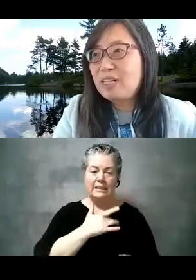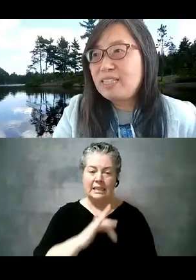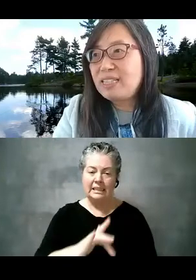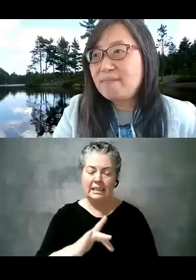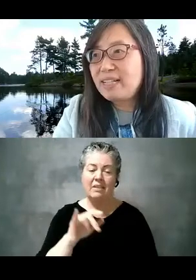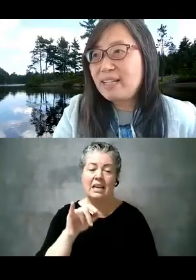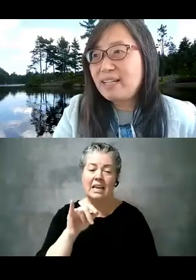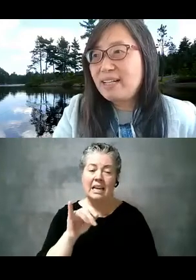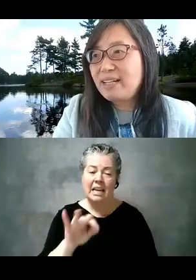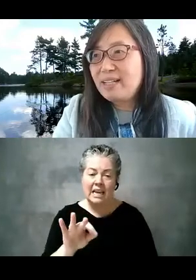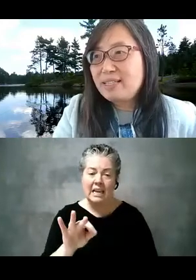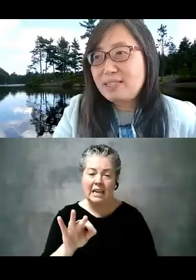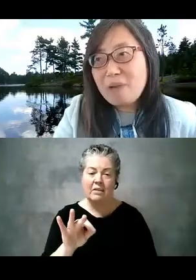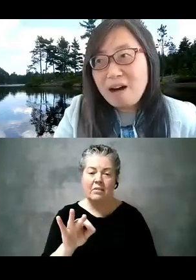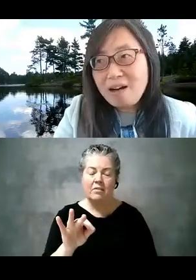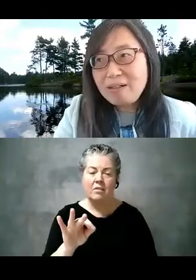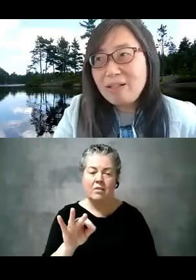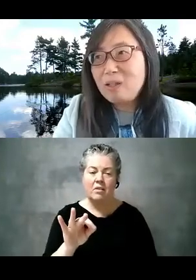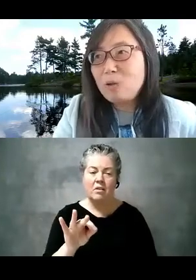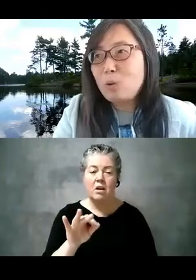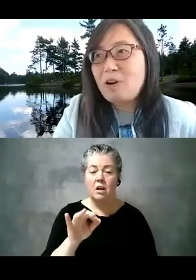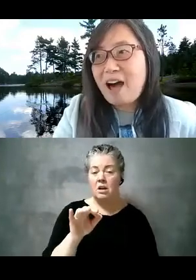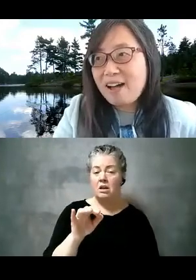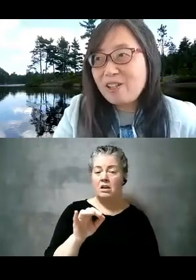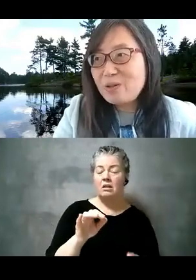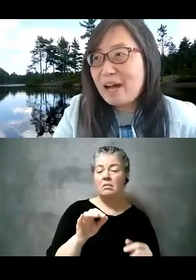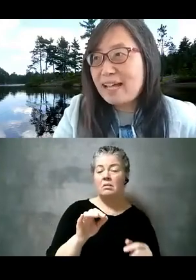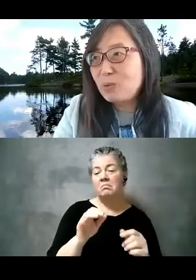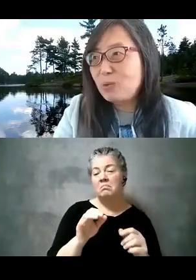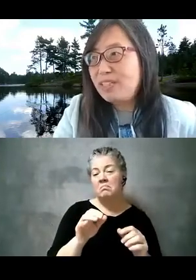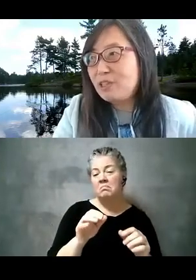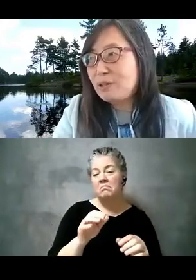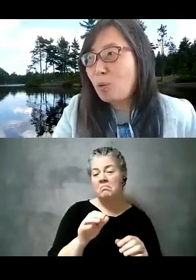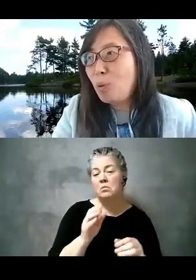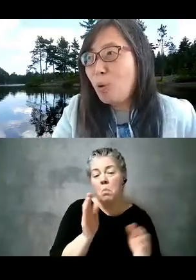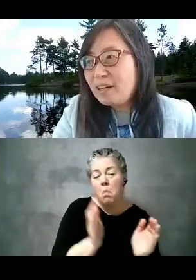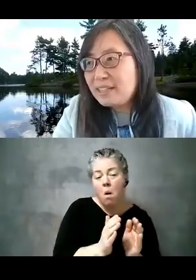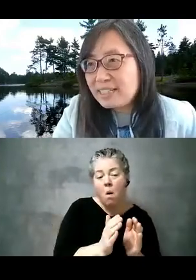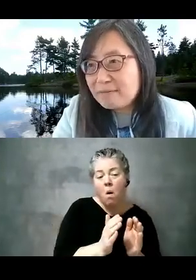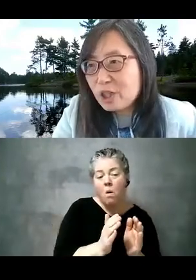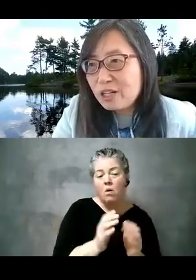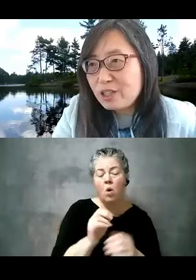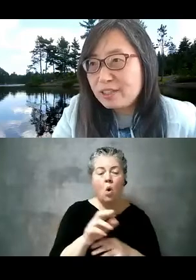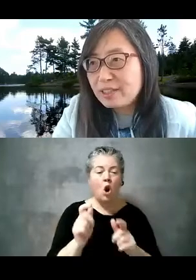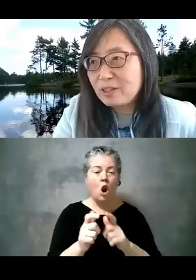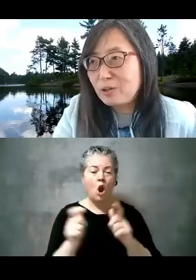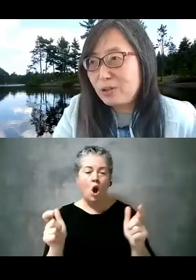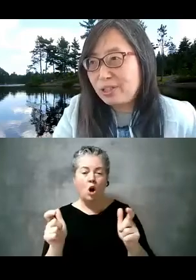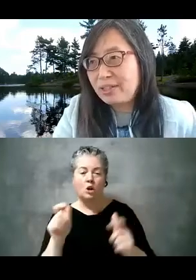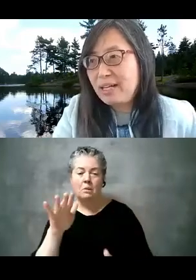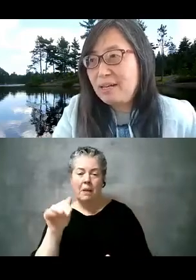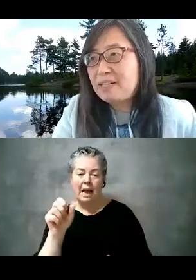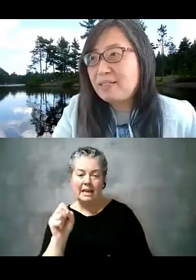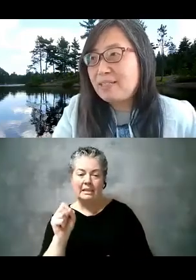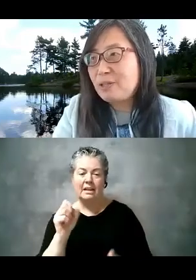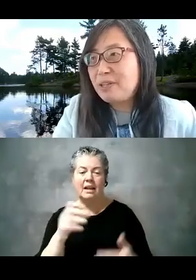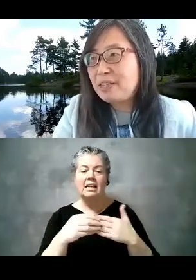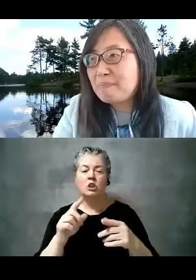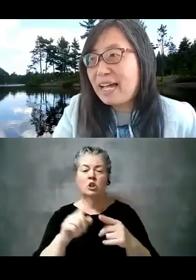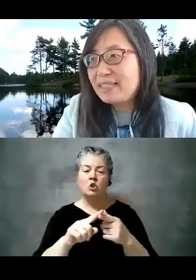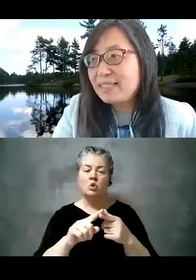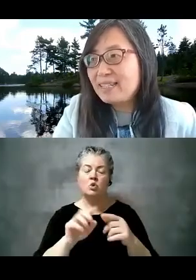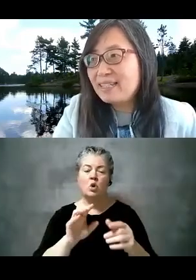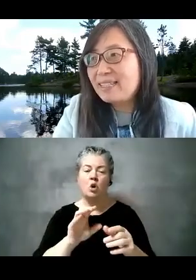a relatively small or large bias will lead to a qualitative change in the conclusion, because such a